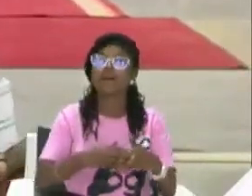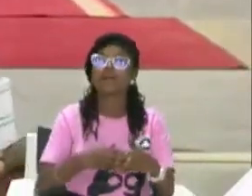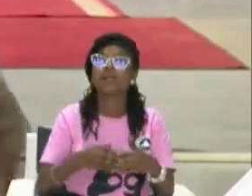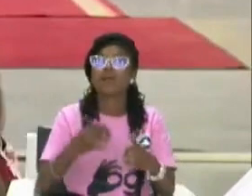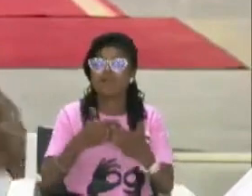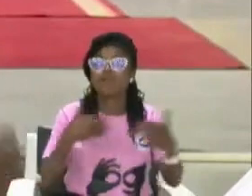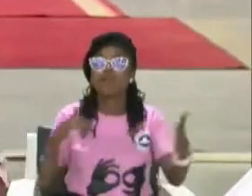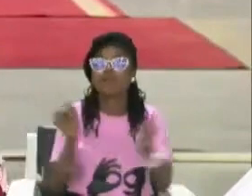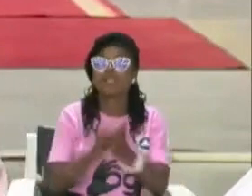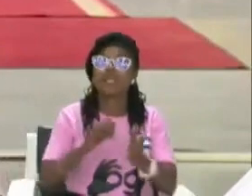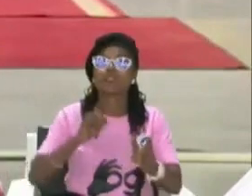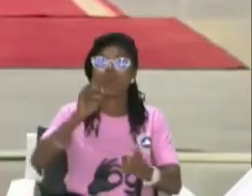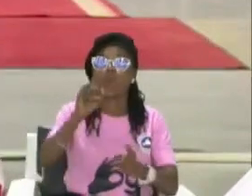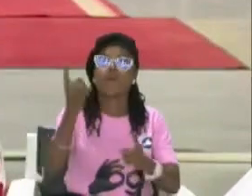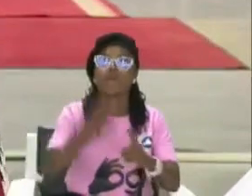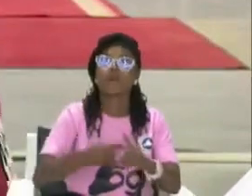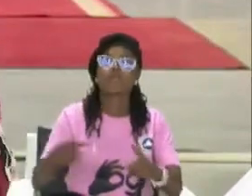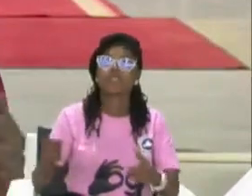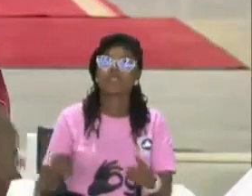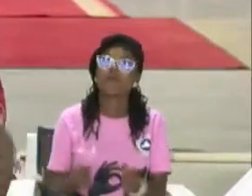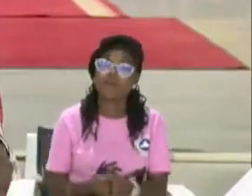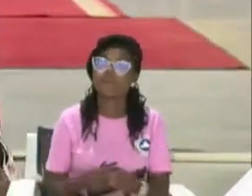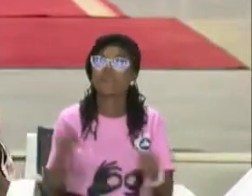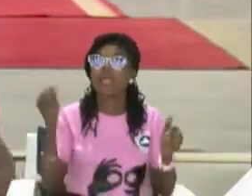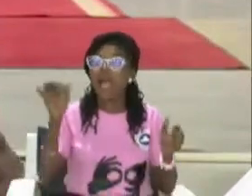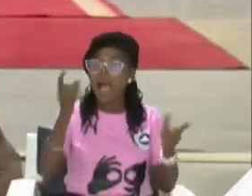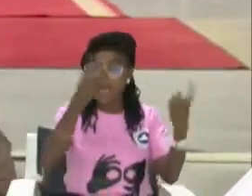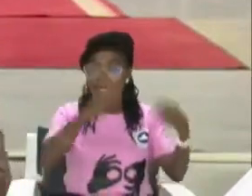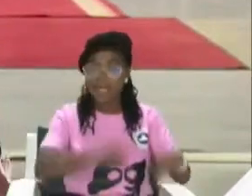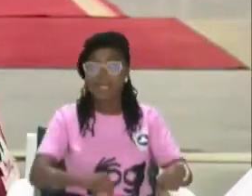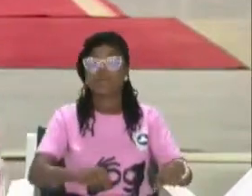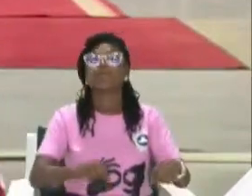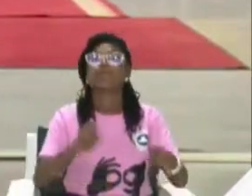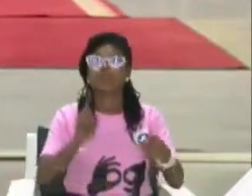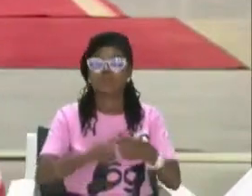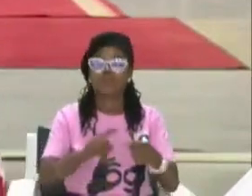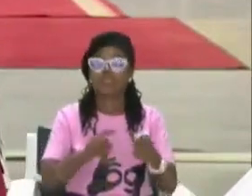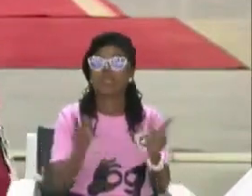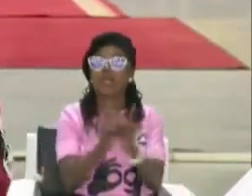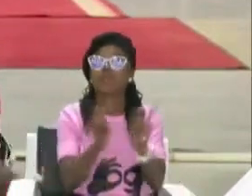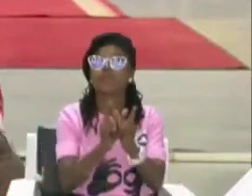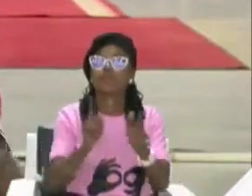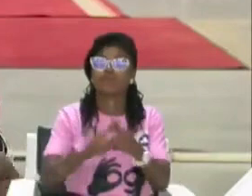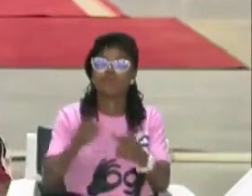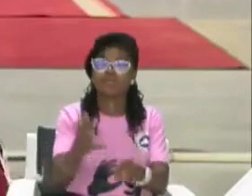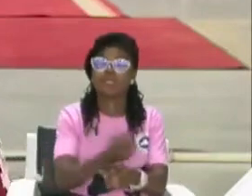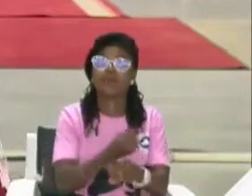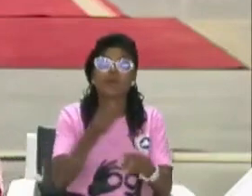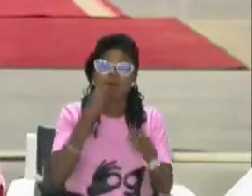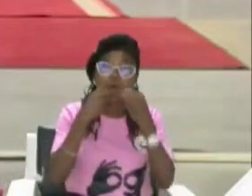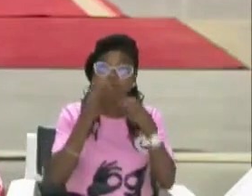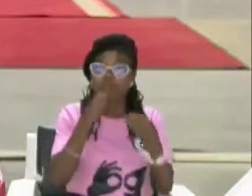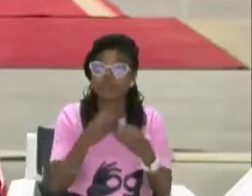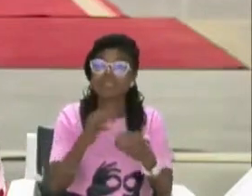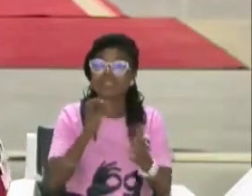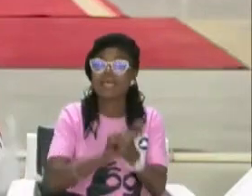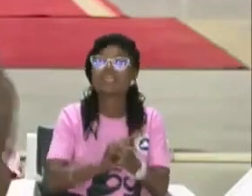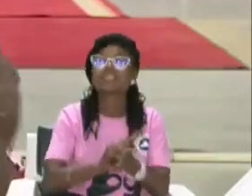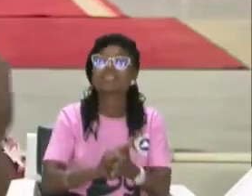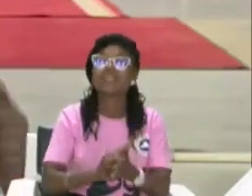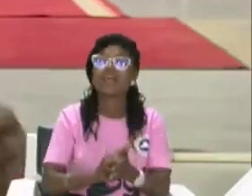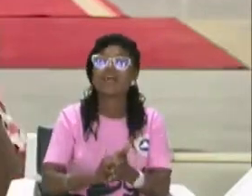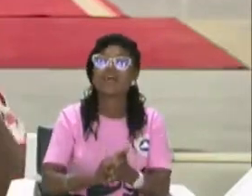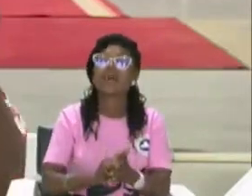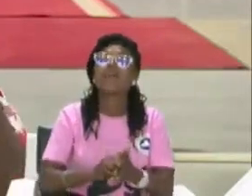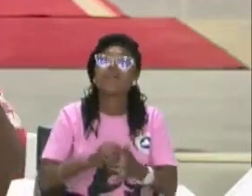1 month appointment, I came to the camp to take Holy Communion. That very day, God of